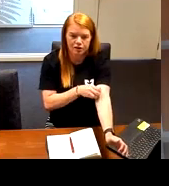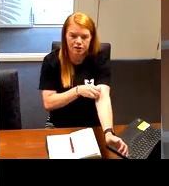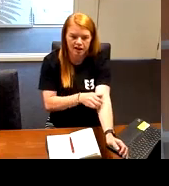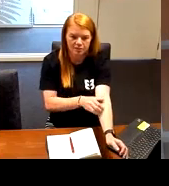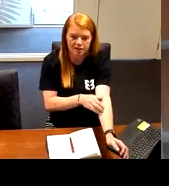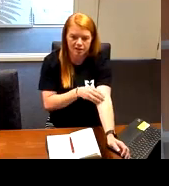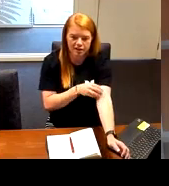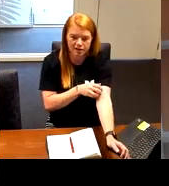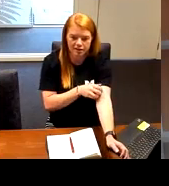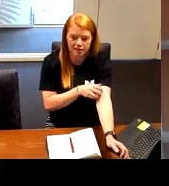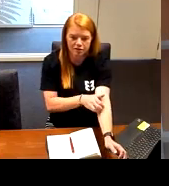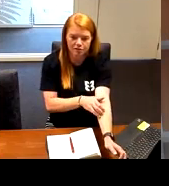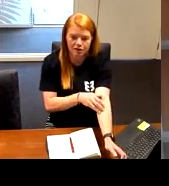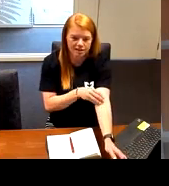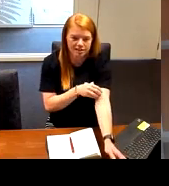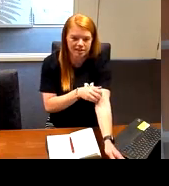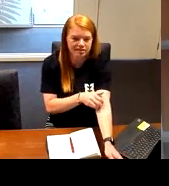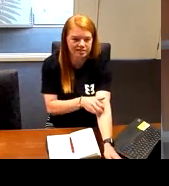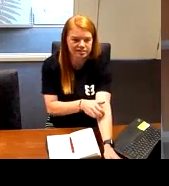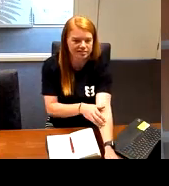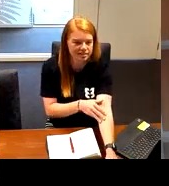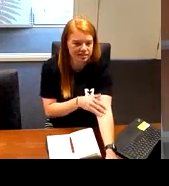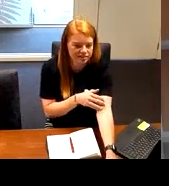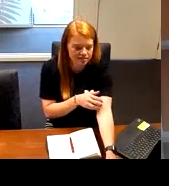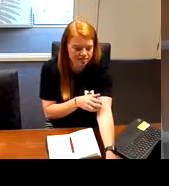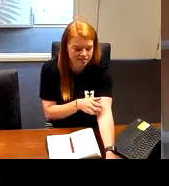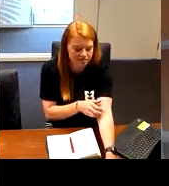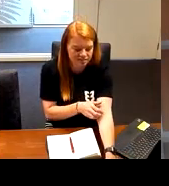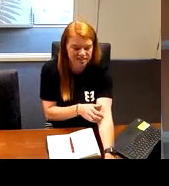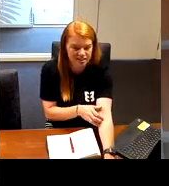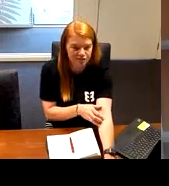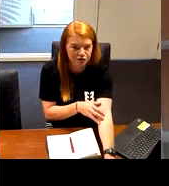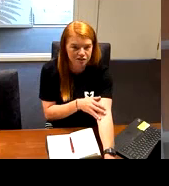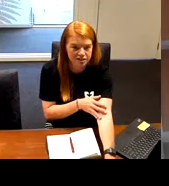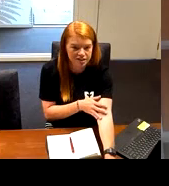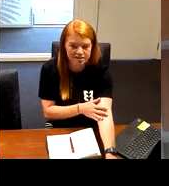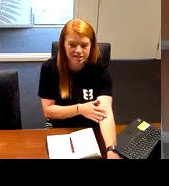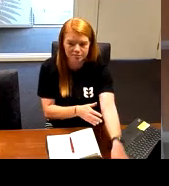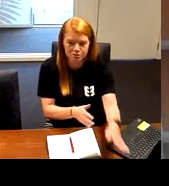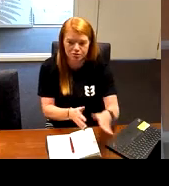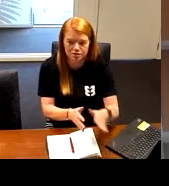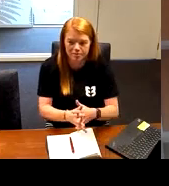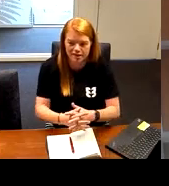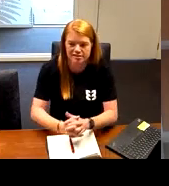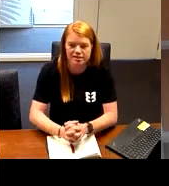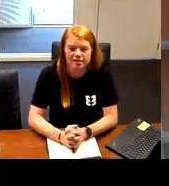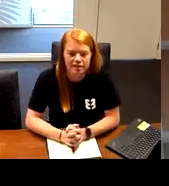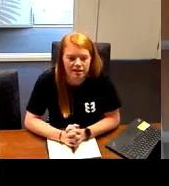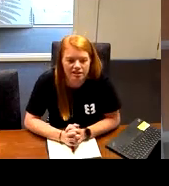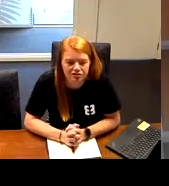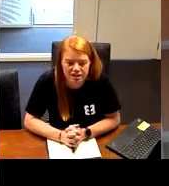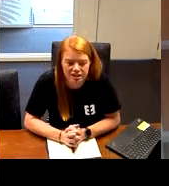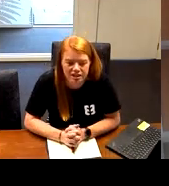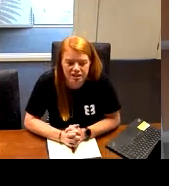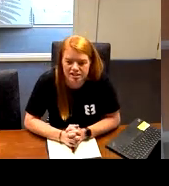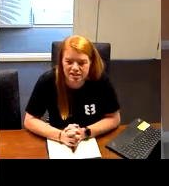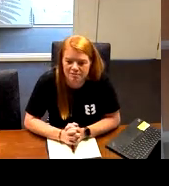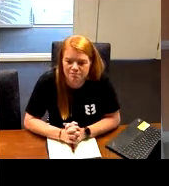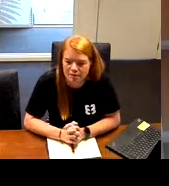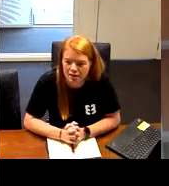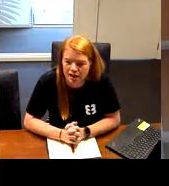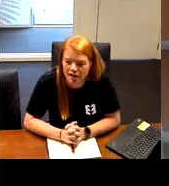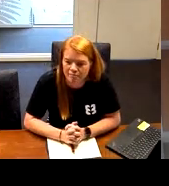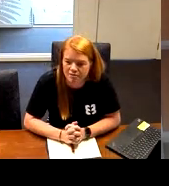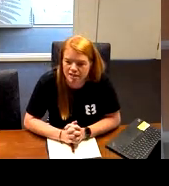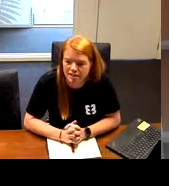Well, if you've got an area that you would like to see if you can detect some short-tailed bats, reach out to